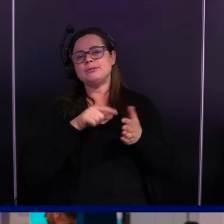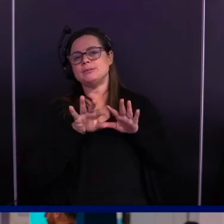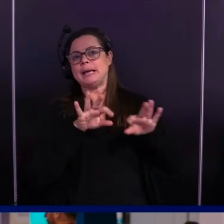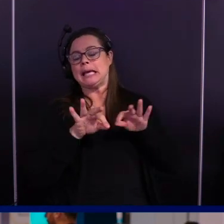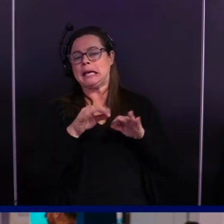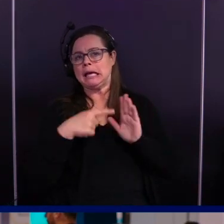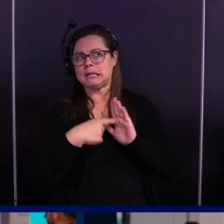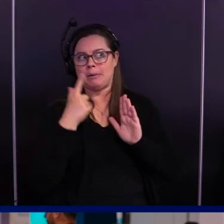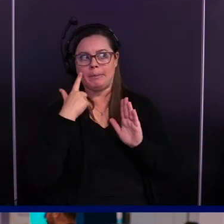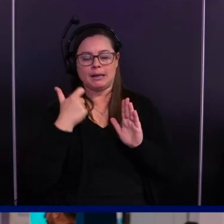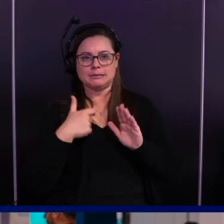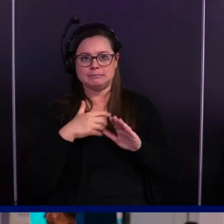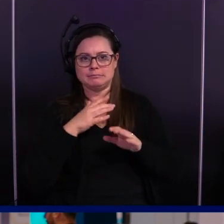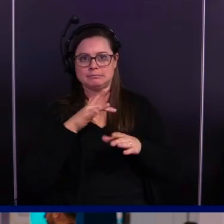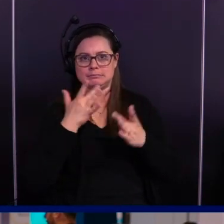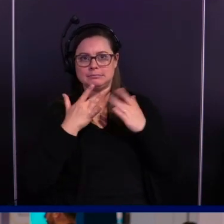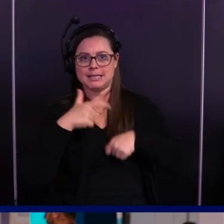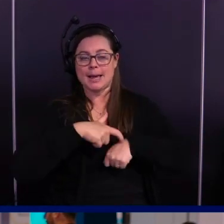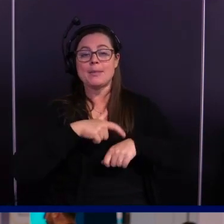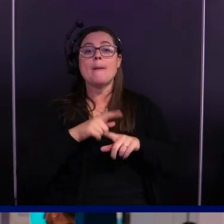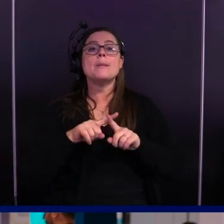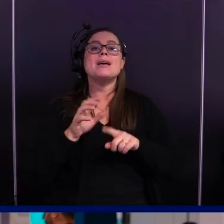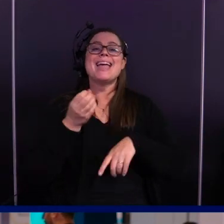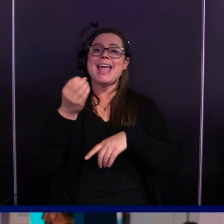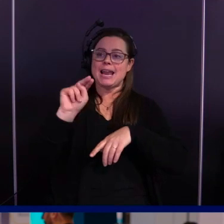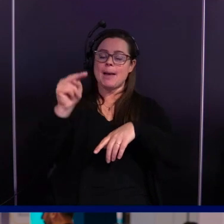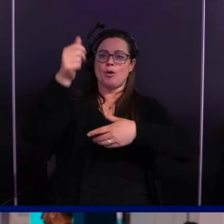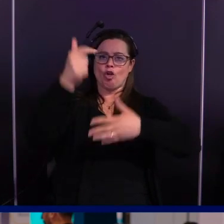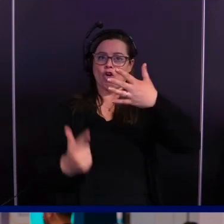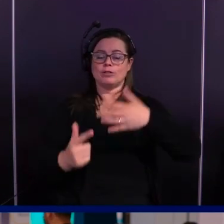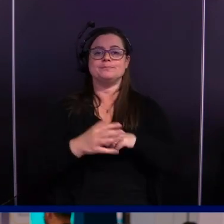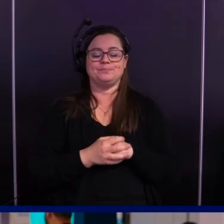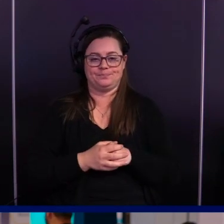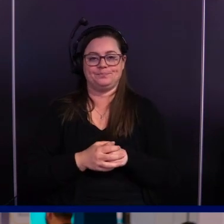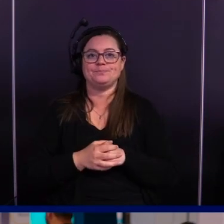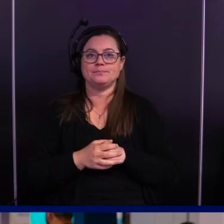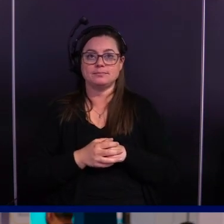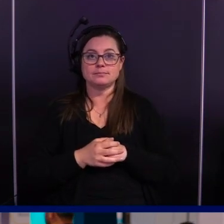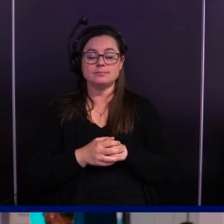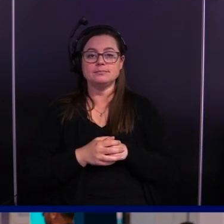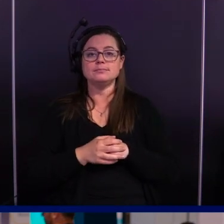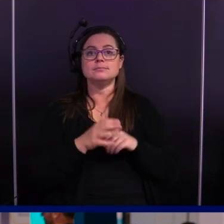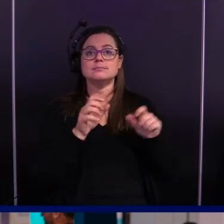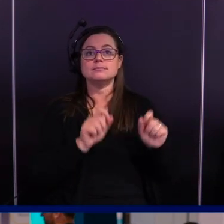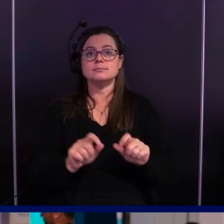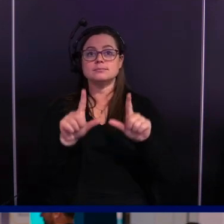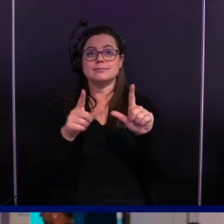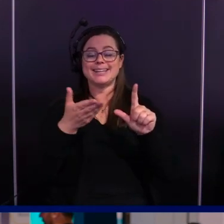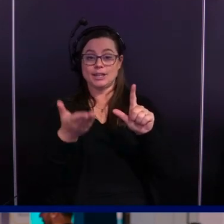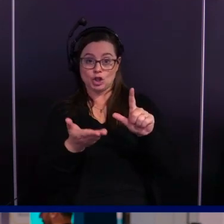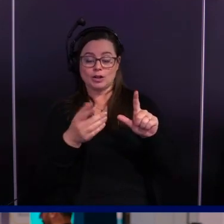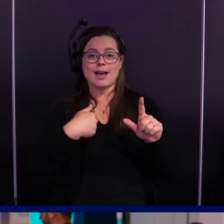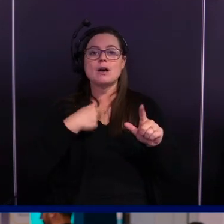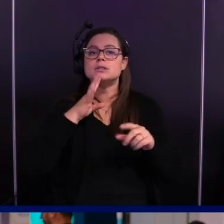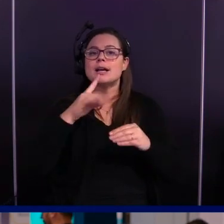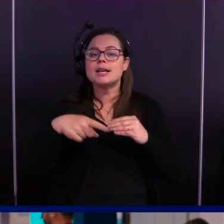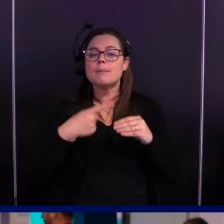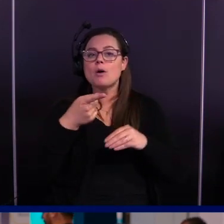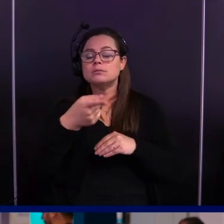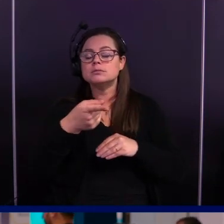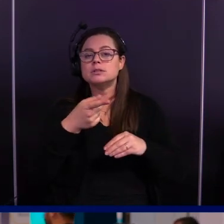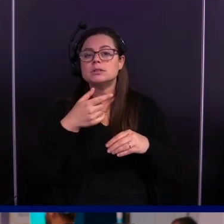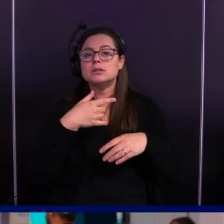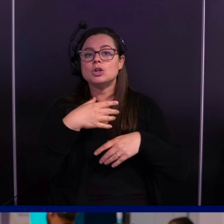time. And then you enable everything here. And then if you come here, right, I was talking about it create